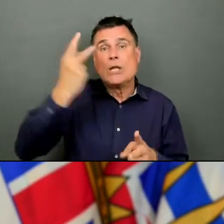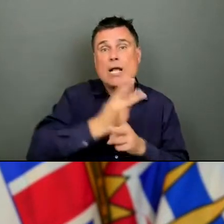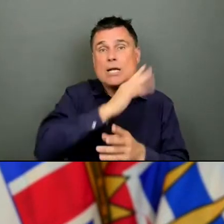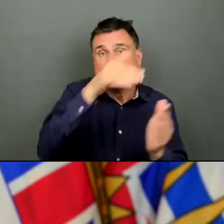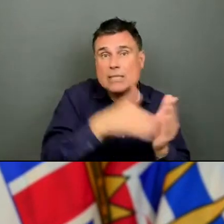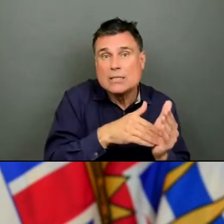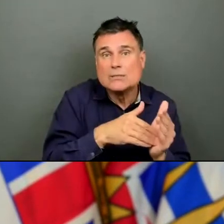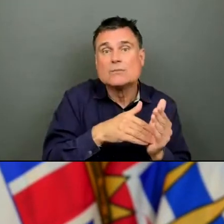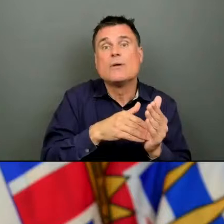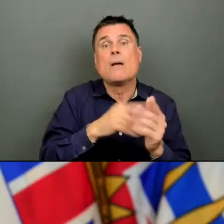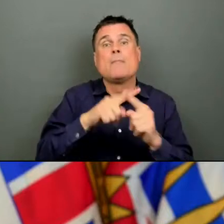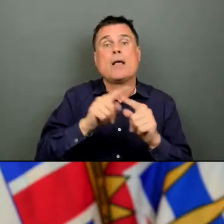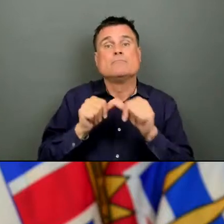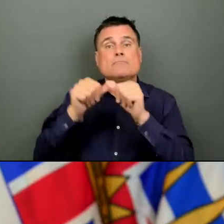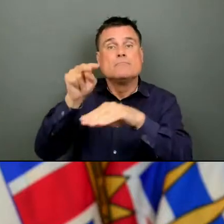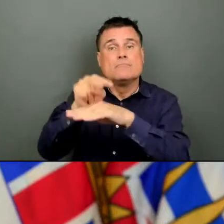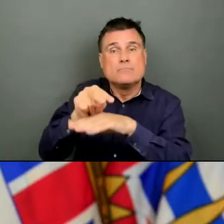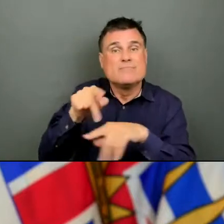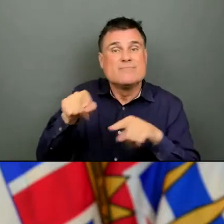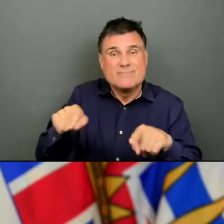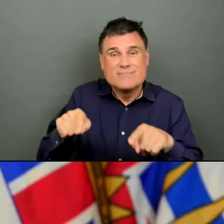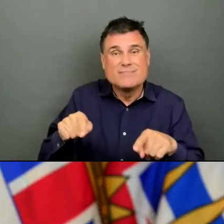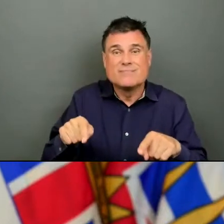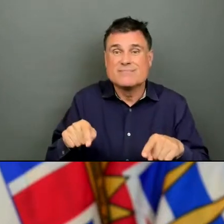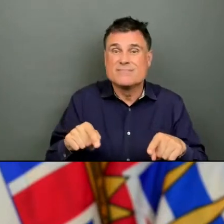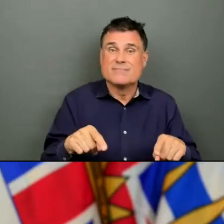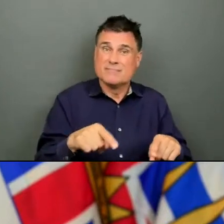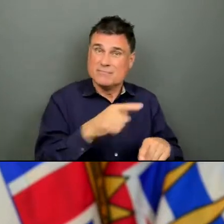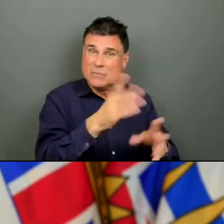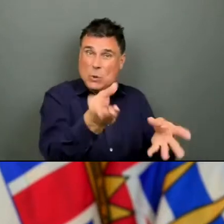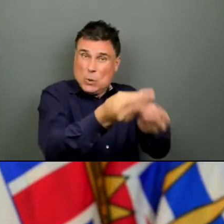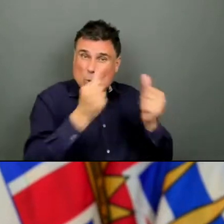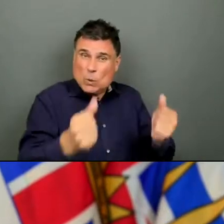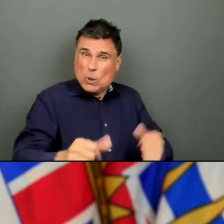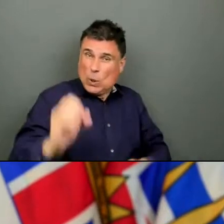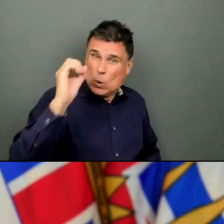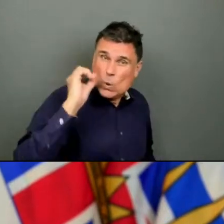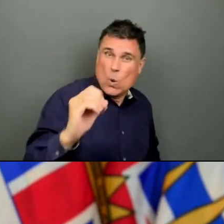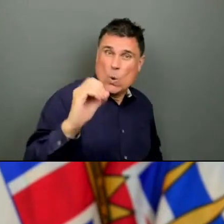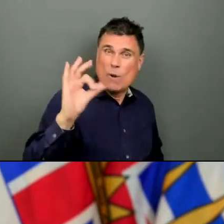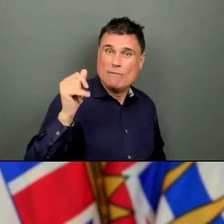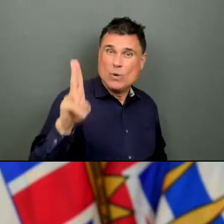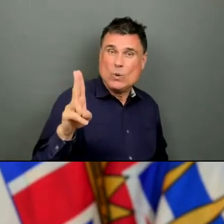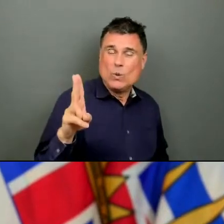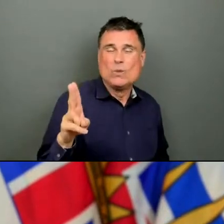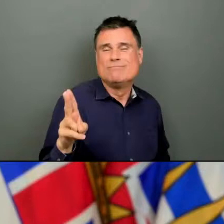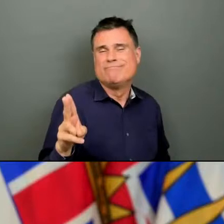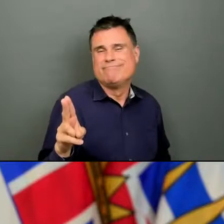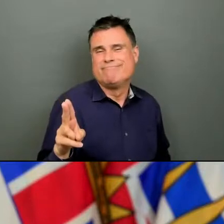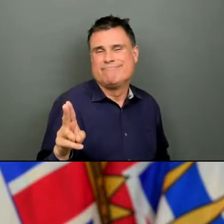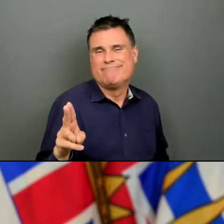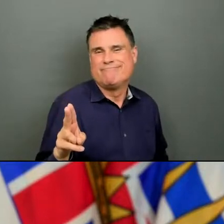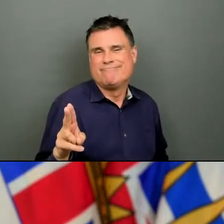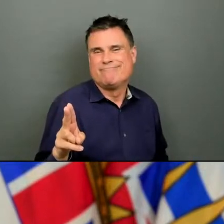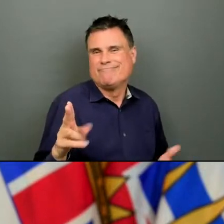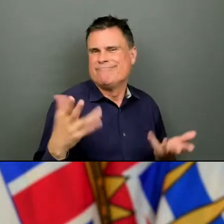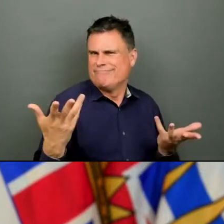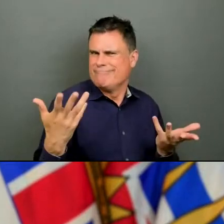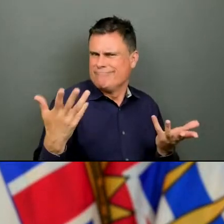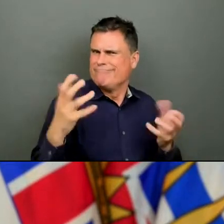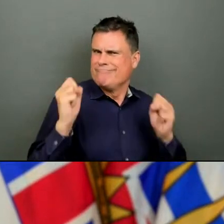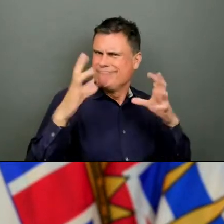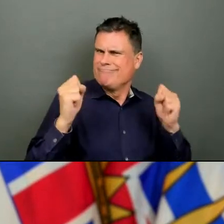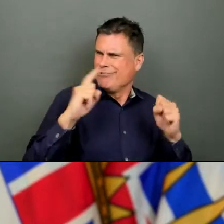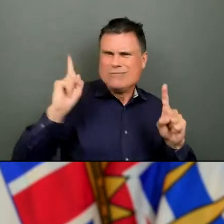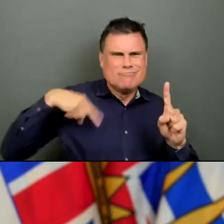influenza transmission in those settings. So what are the pieces of those settings that we want to continue on? And you mentioned ventilation.